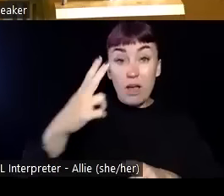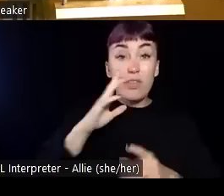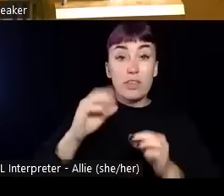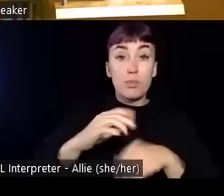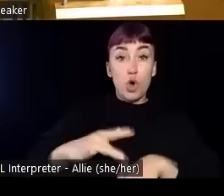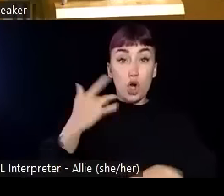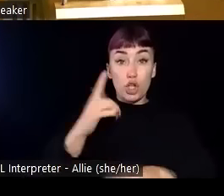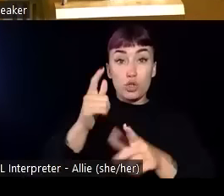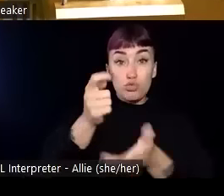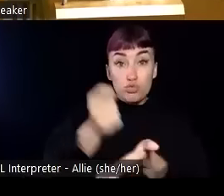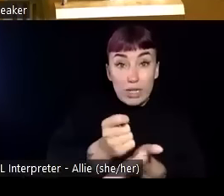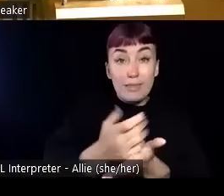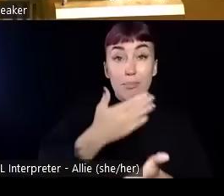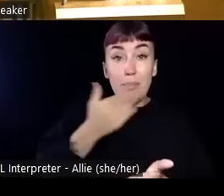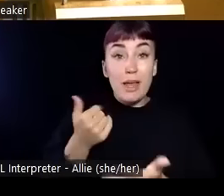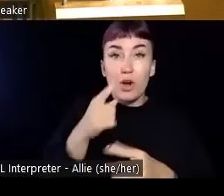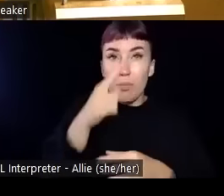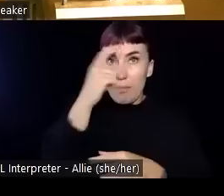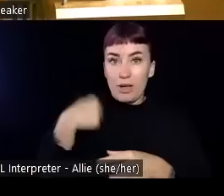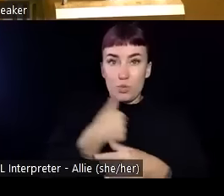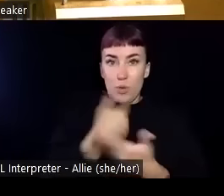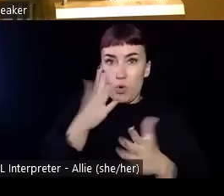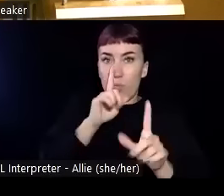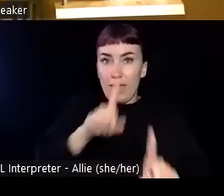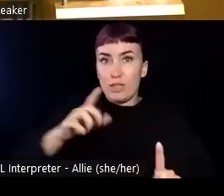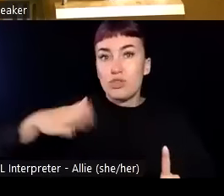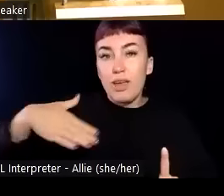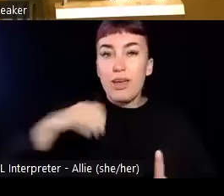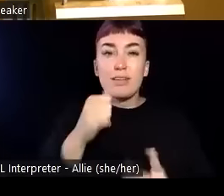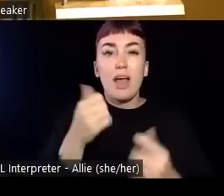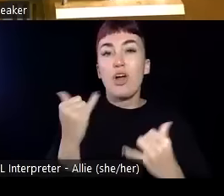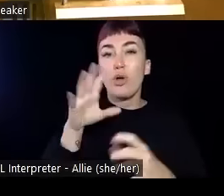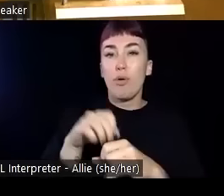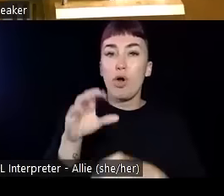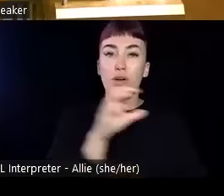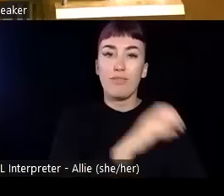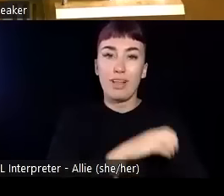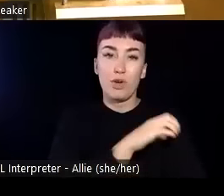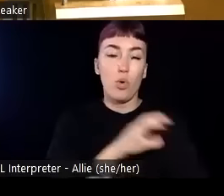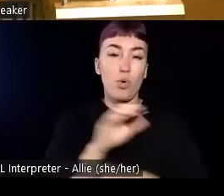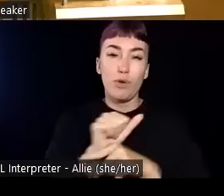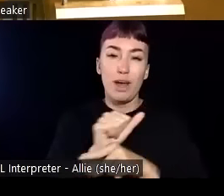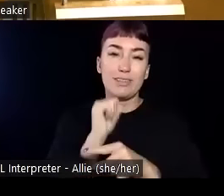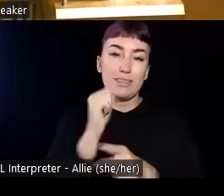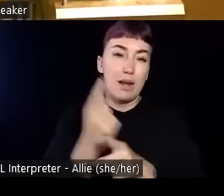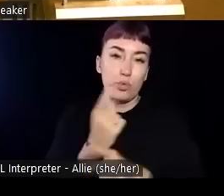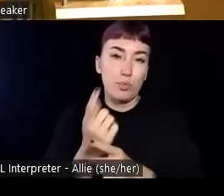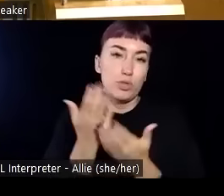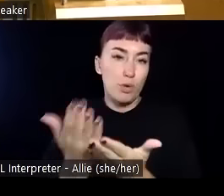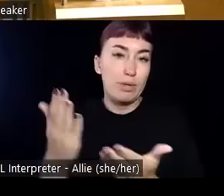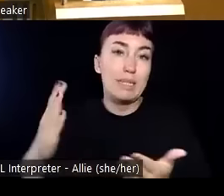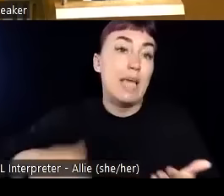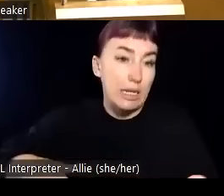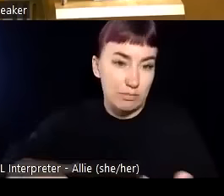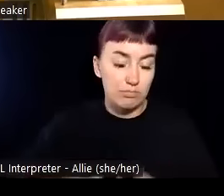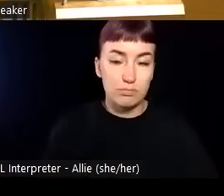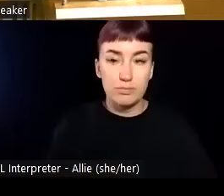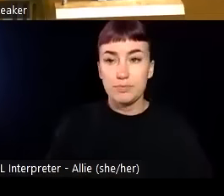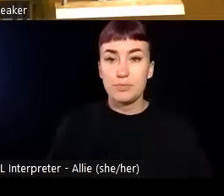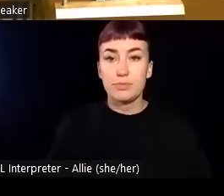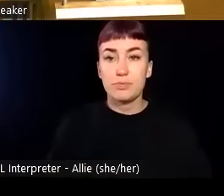we don't know the answer to that question yet, it's not currently part of clinical practice, nor would it be appropriate to recommend that. I mean, I have